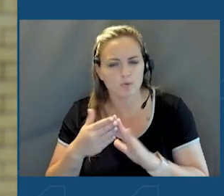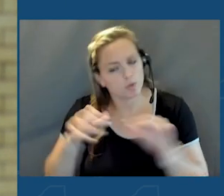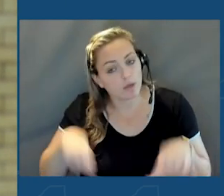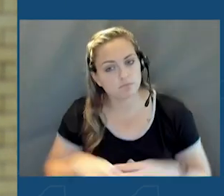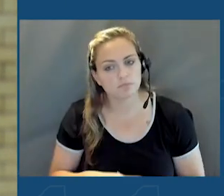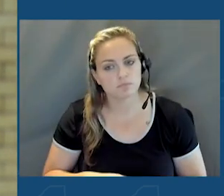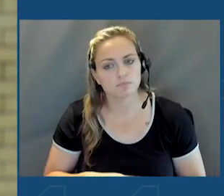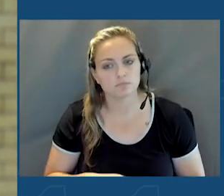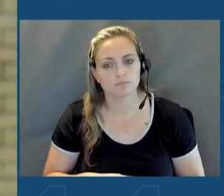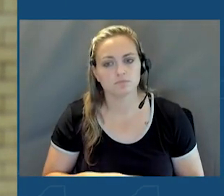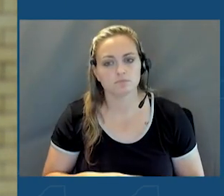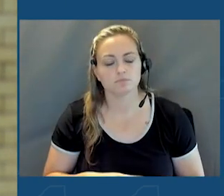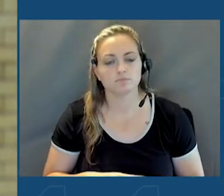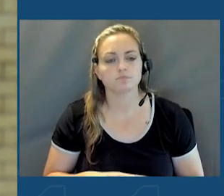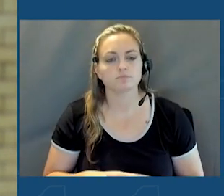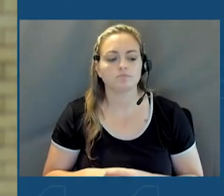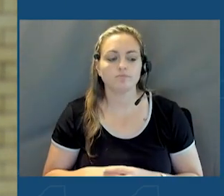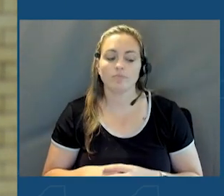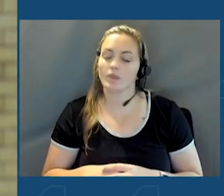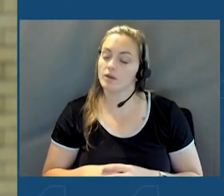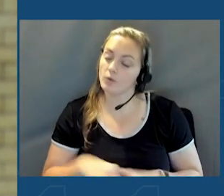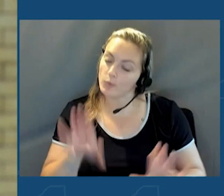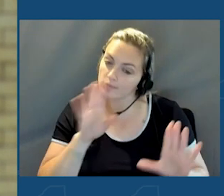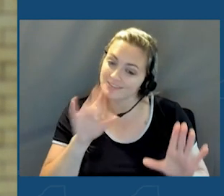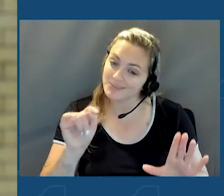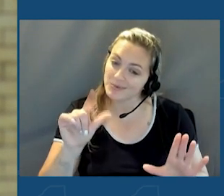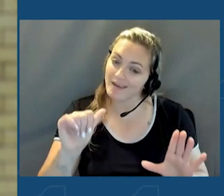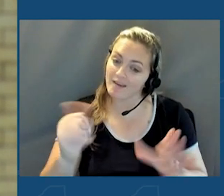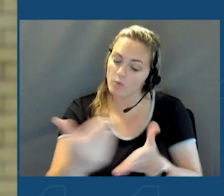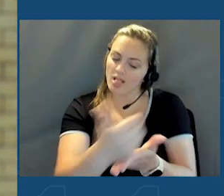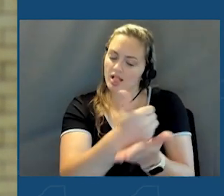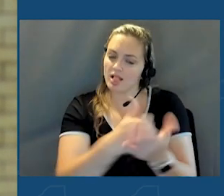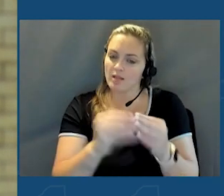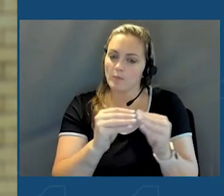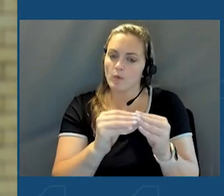So also we're going to be doubling down on data. Again, how do we